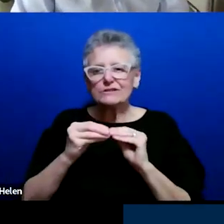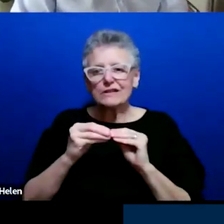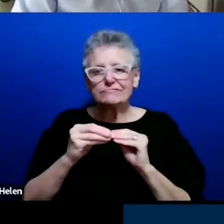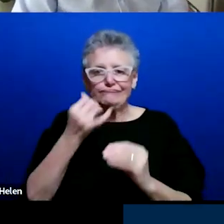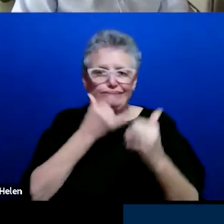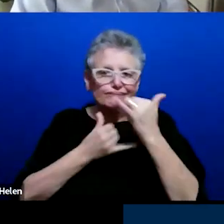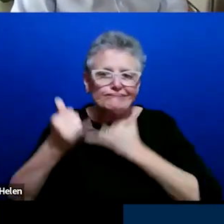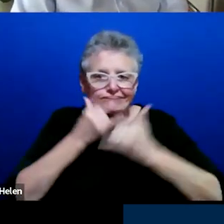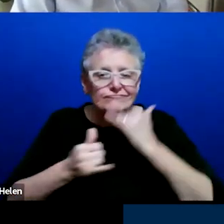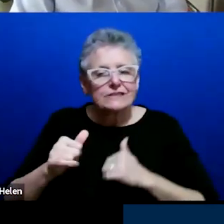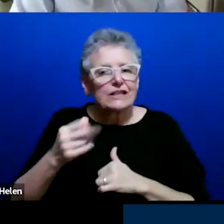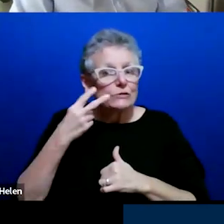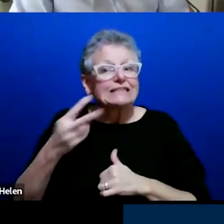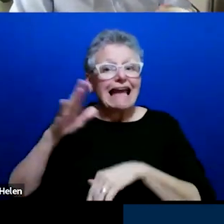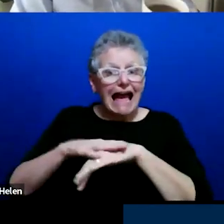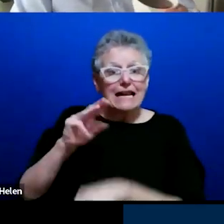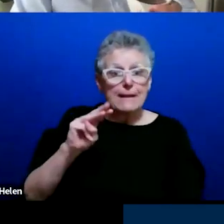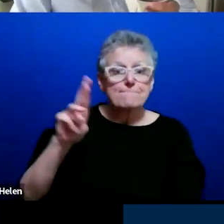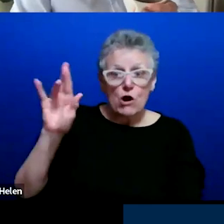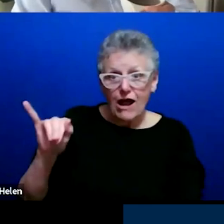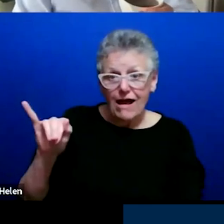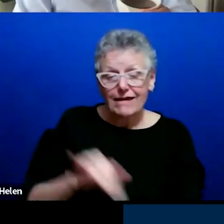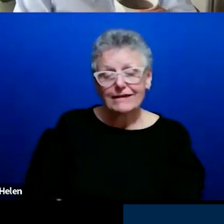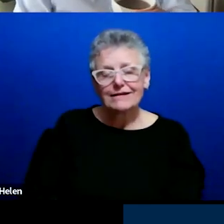other abnormalities seen on those MRIs.